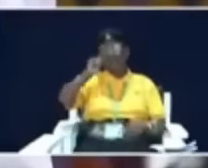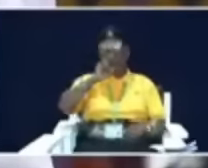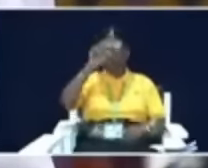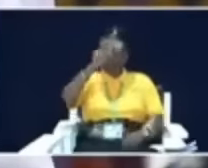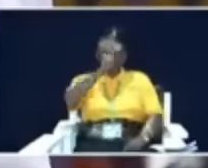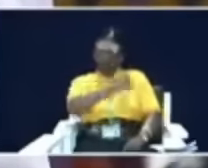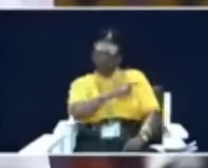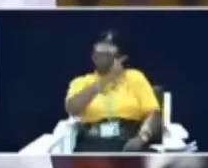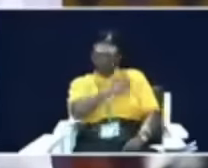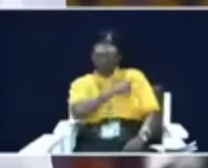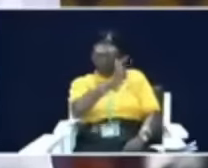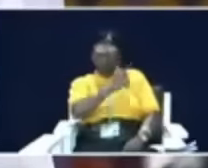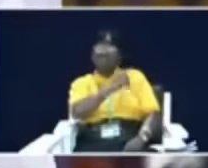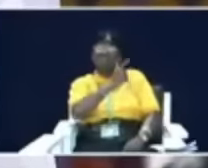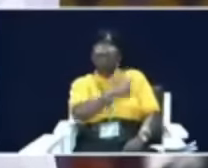laziness.